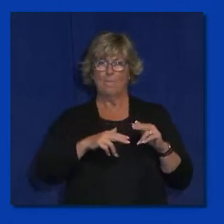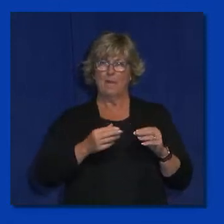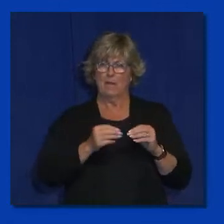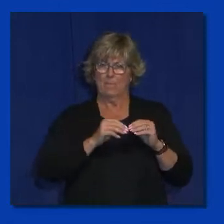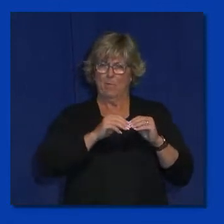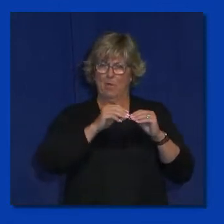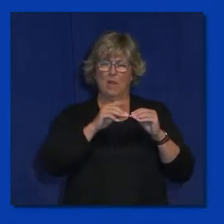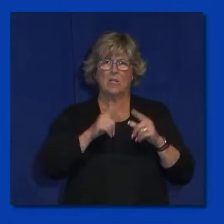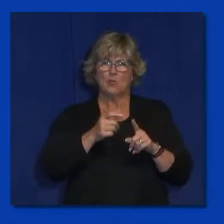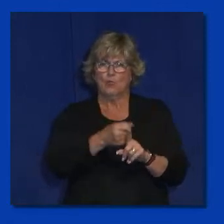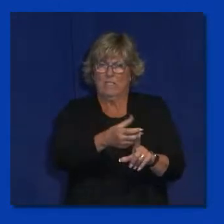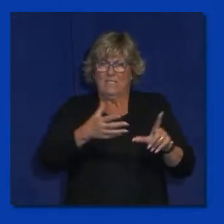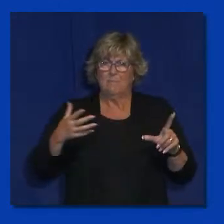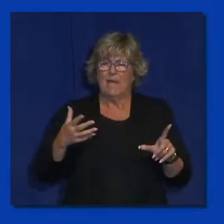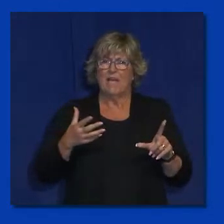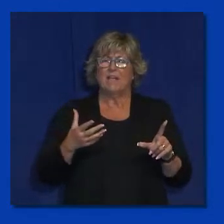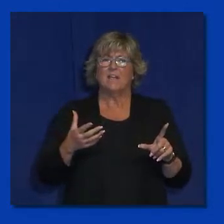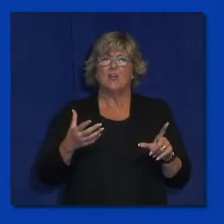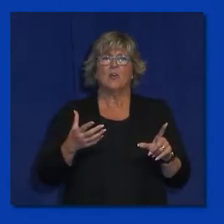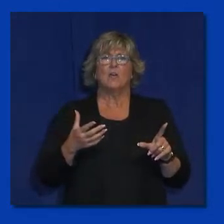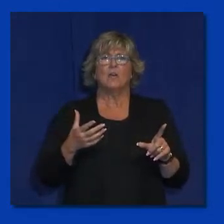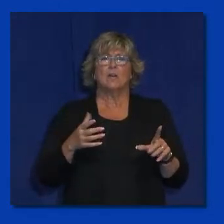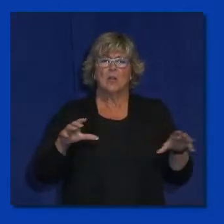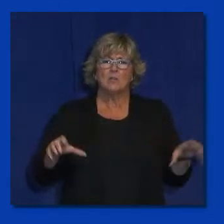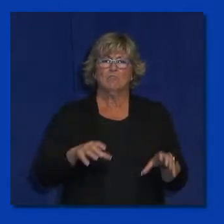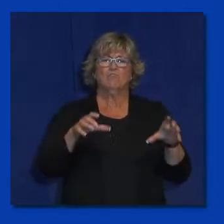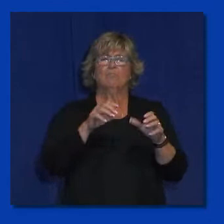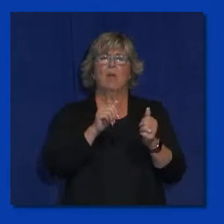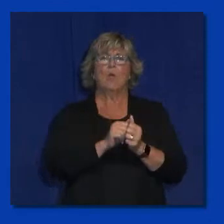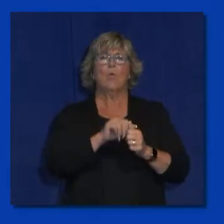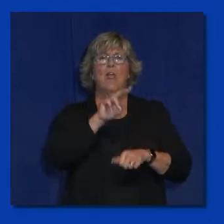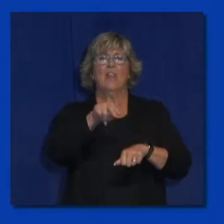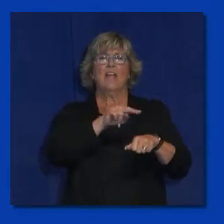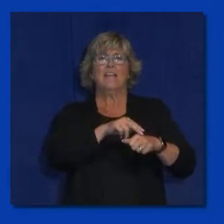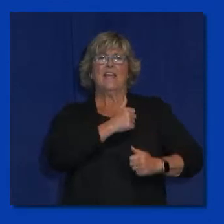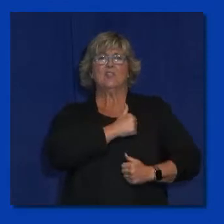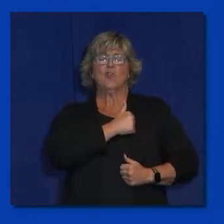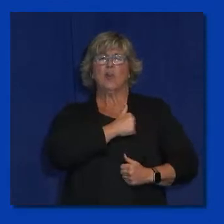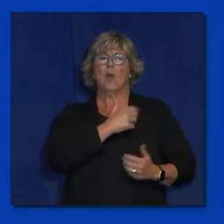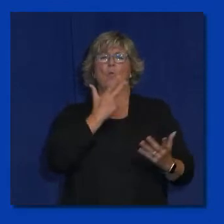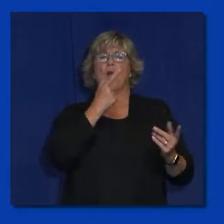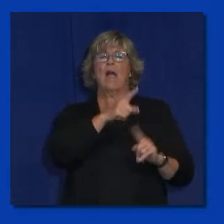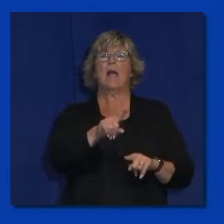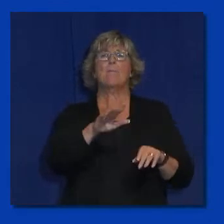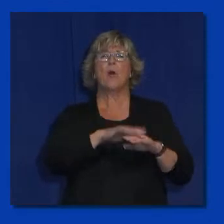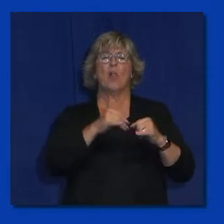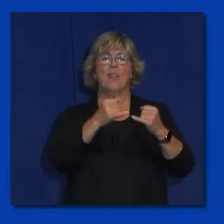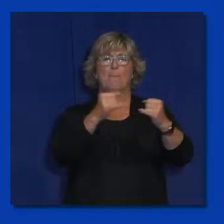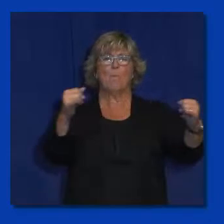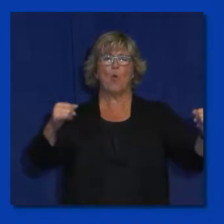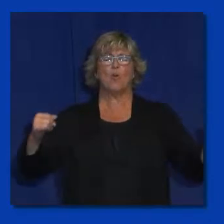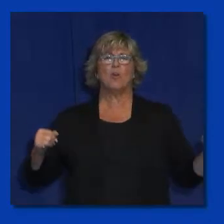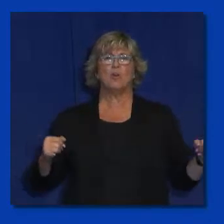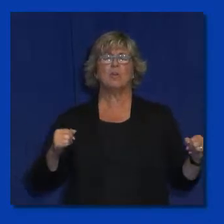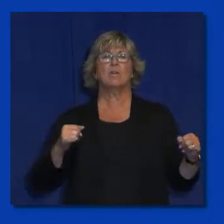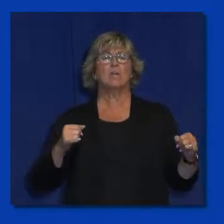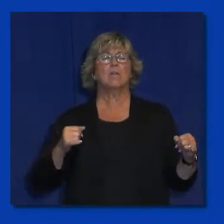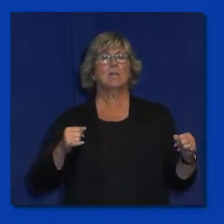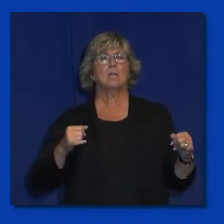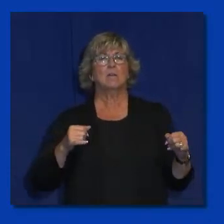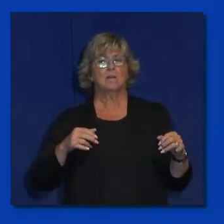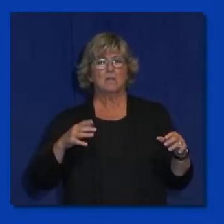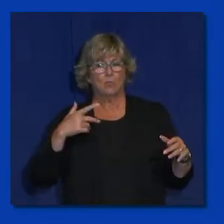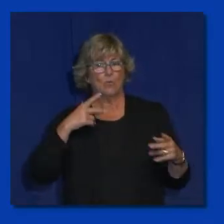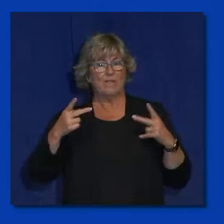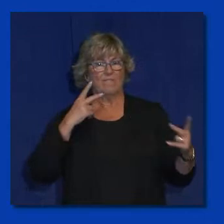so we're looking to expand the work with the National Guard as it relates to what's happening at the border, particularly with increased activity.